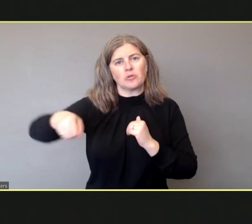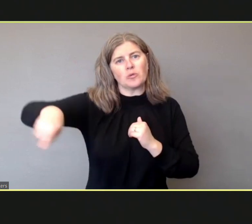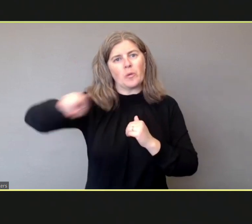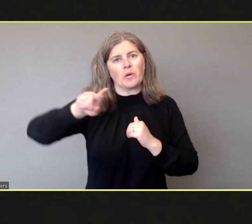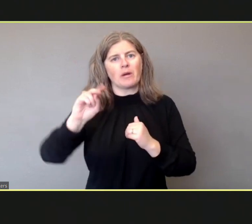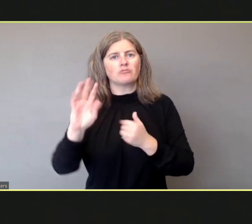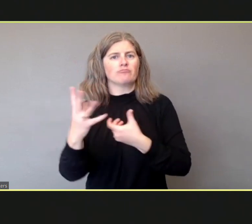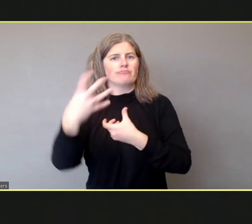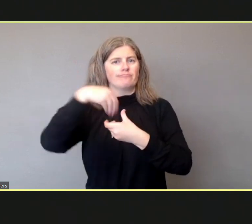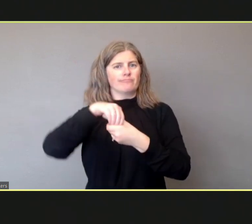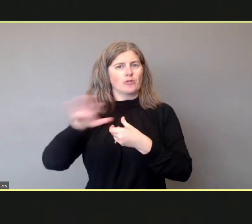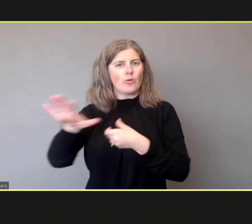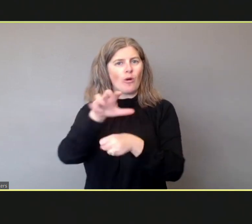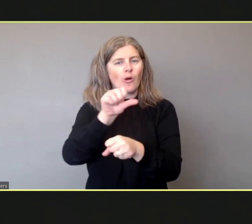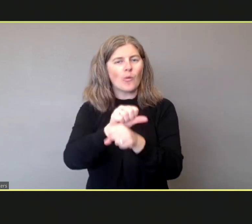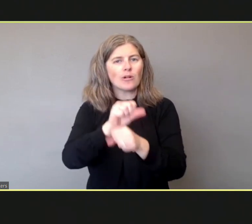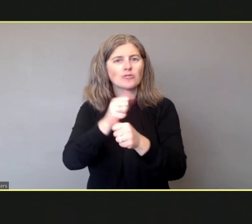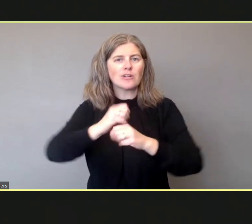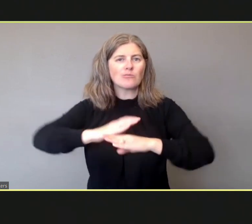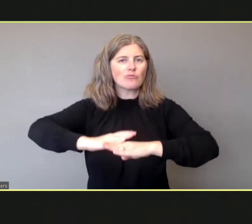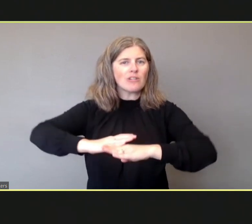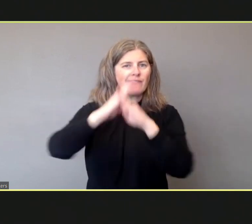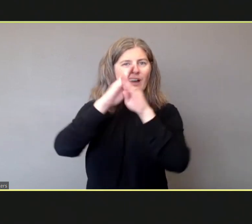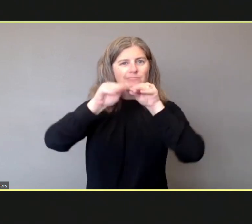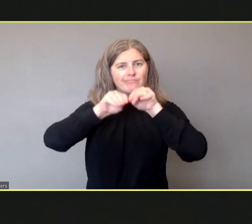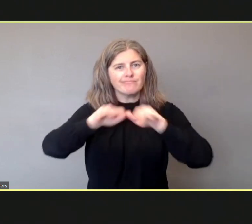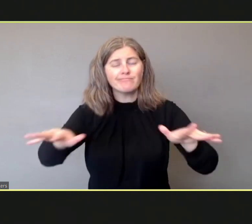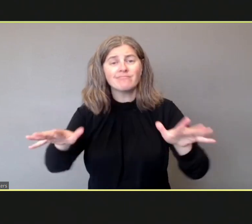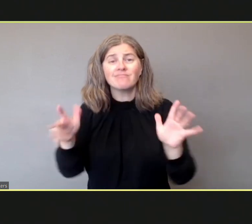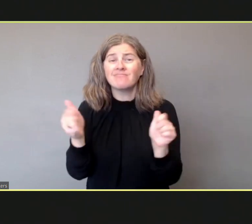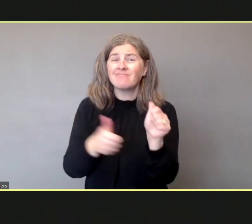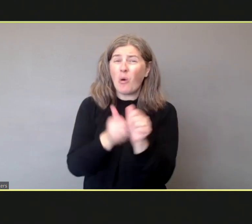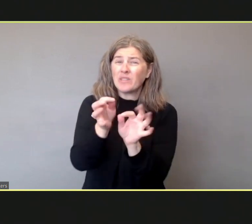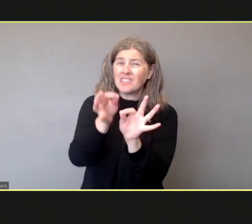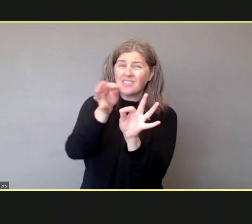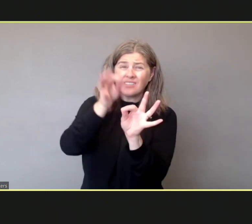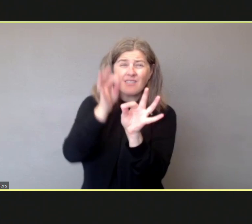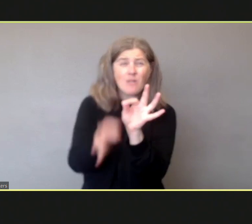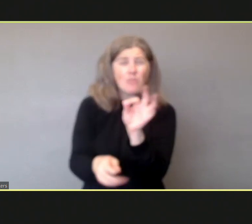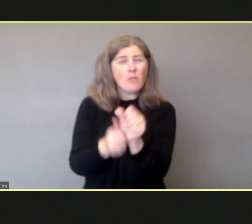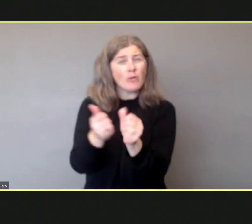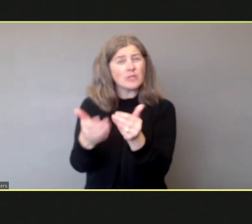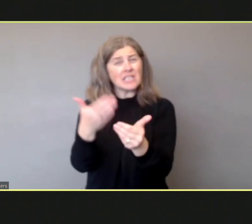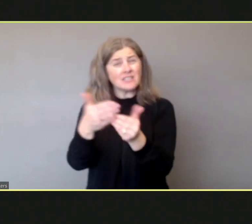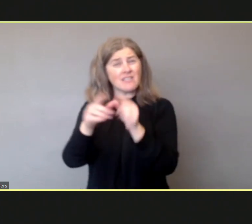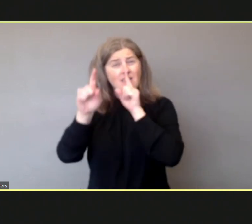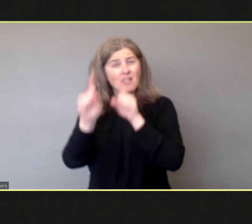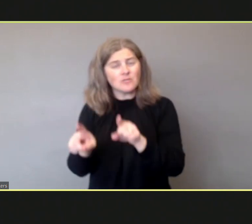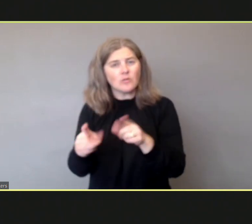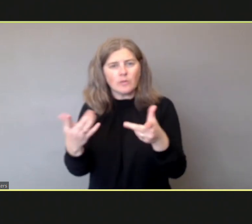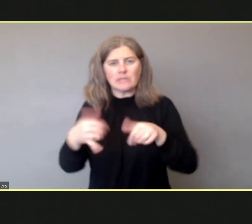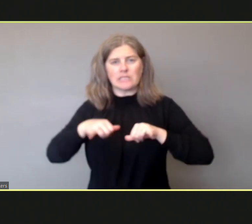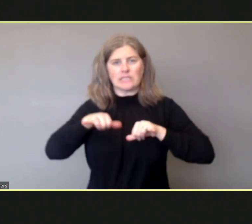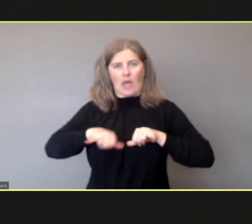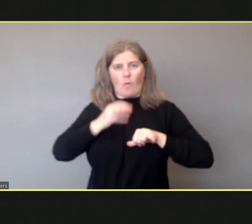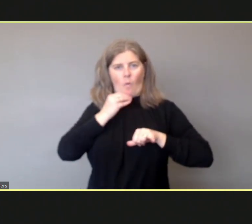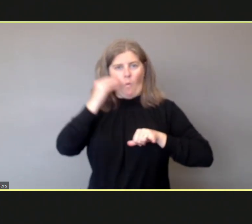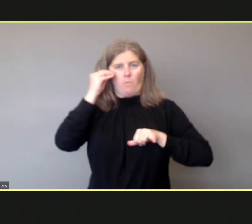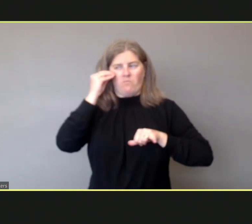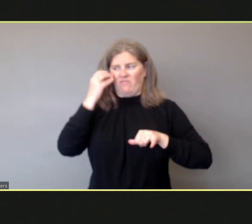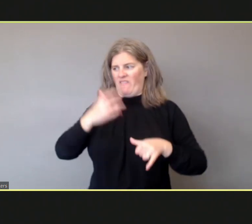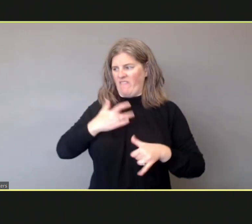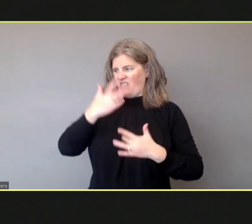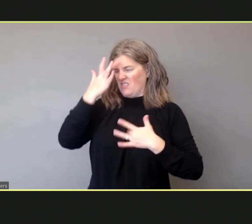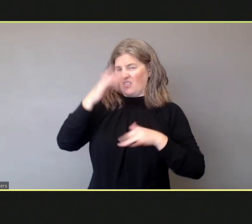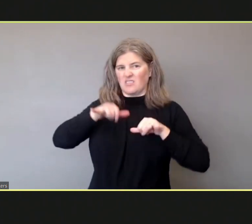their part to prevent the spread of the virus. The simplest and easiest one is staying home if you're sick.